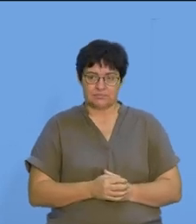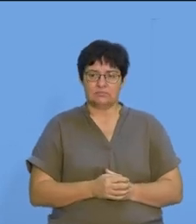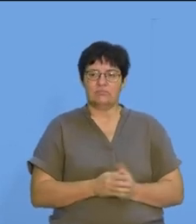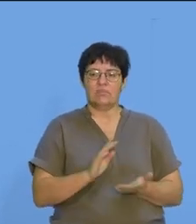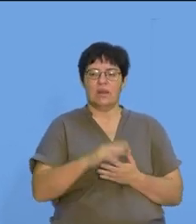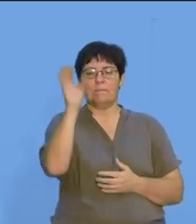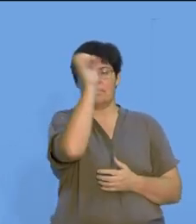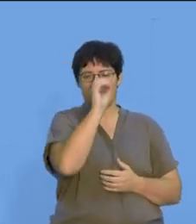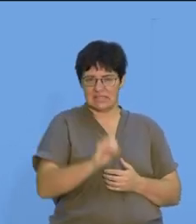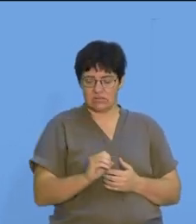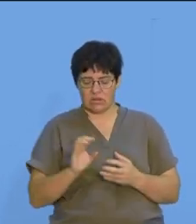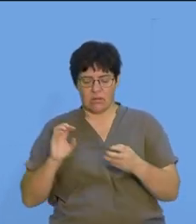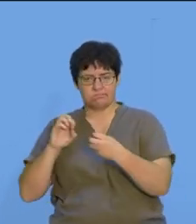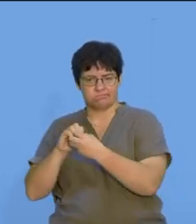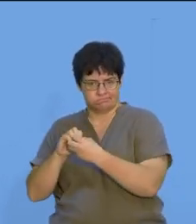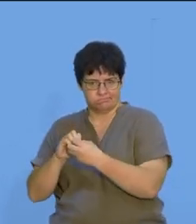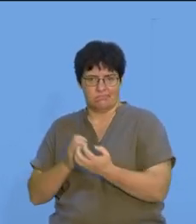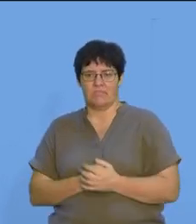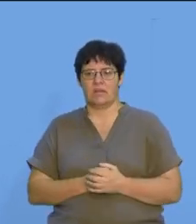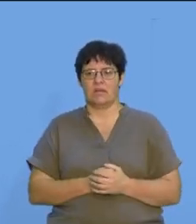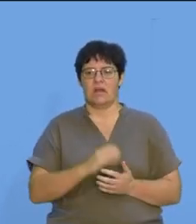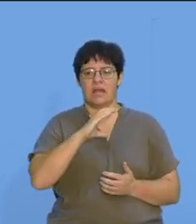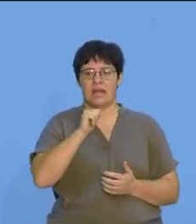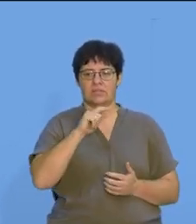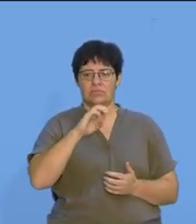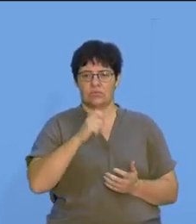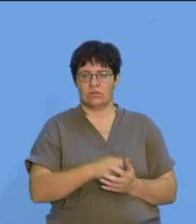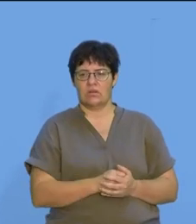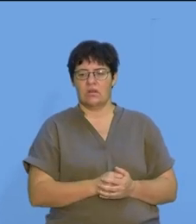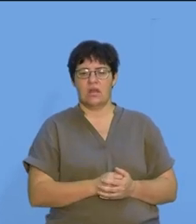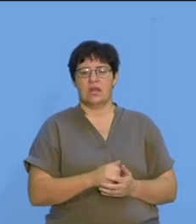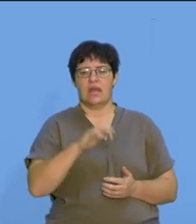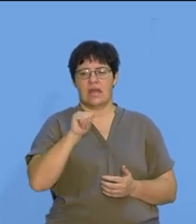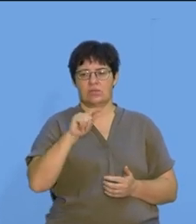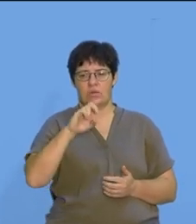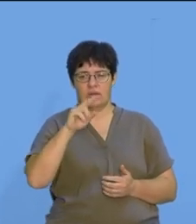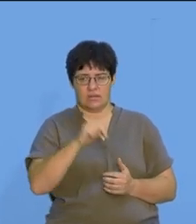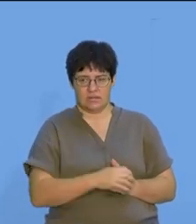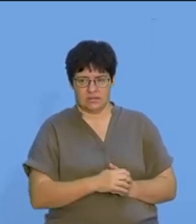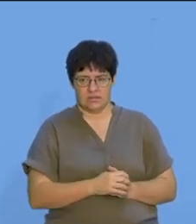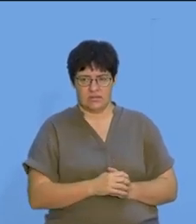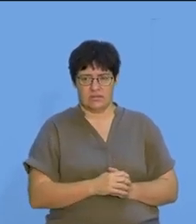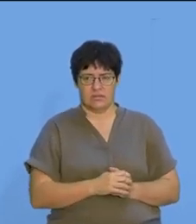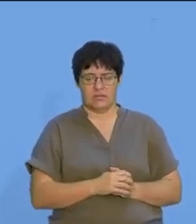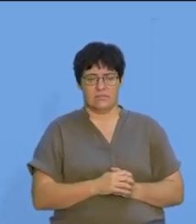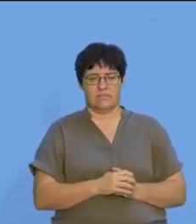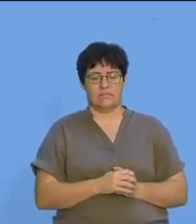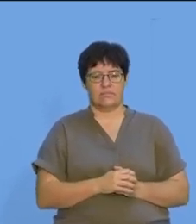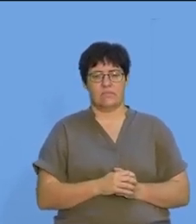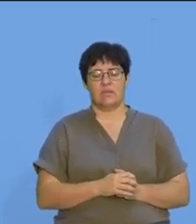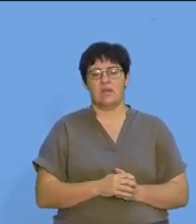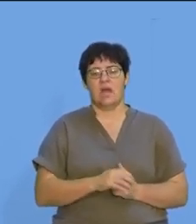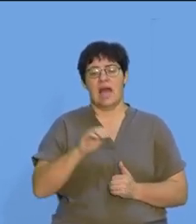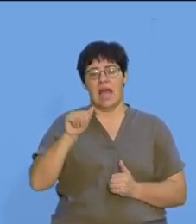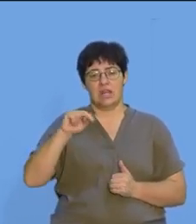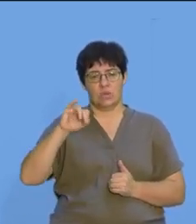talk about percentage composition, cation and anion, amongst a host array of others, but these are the